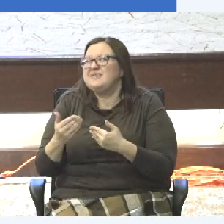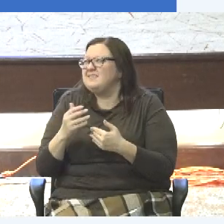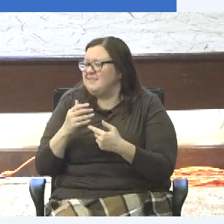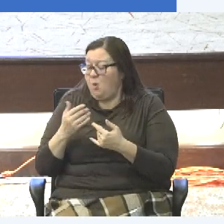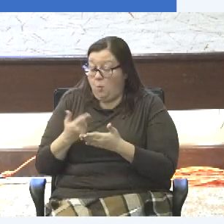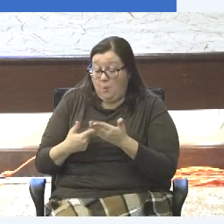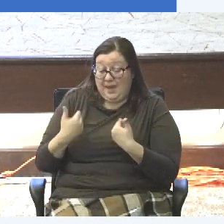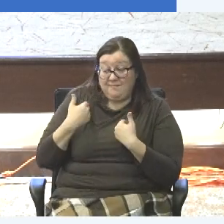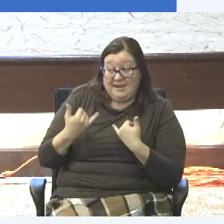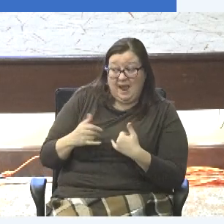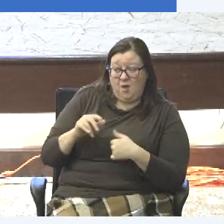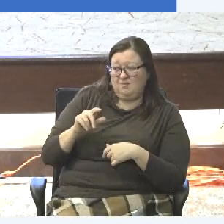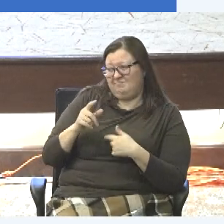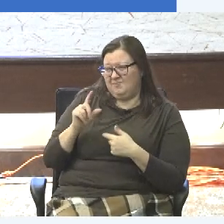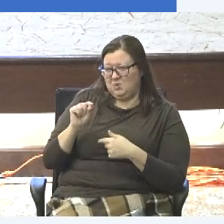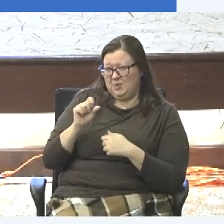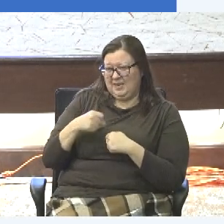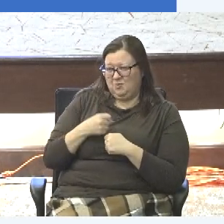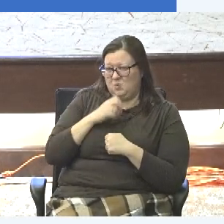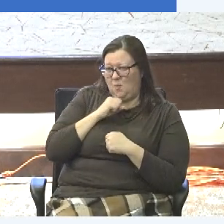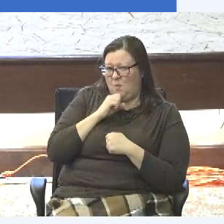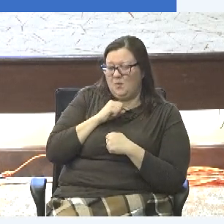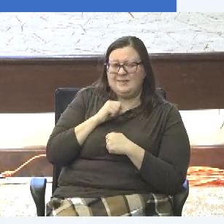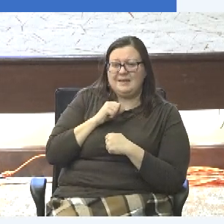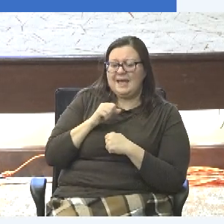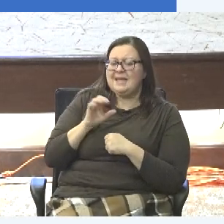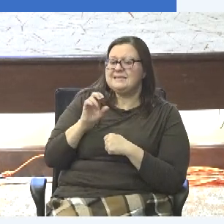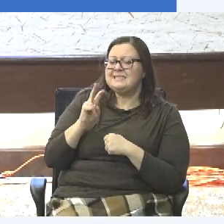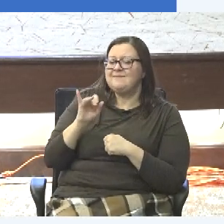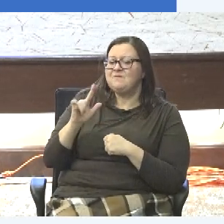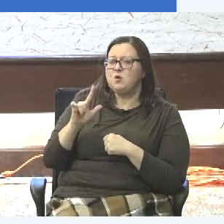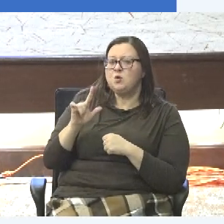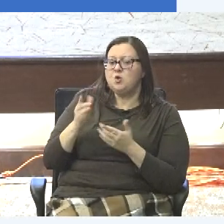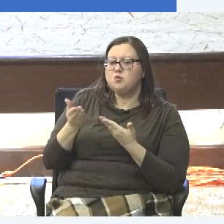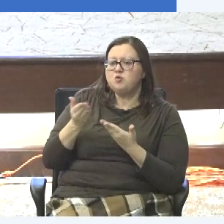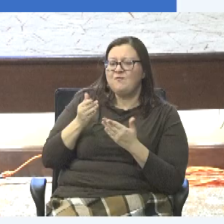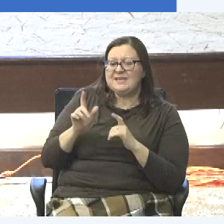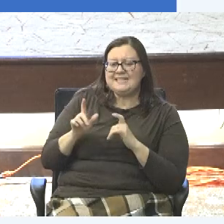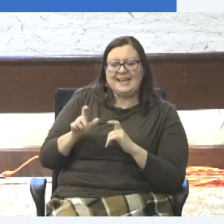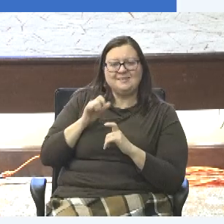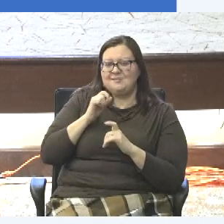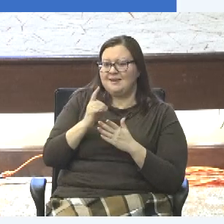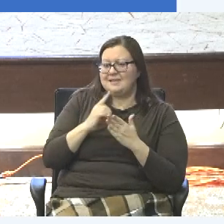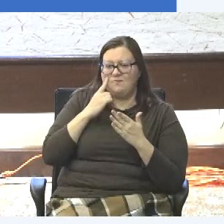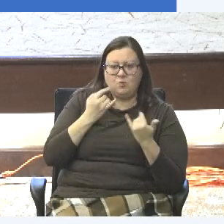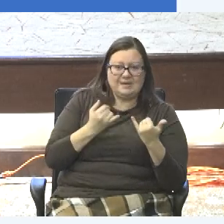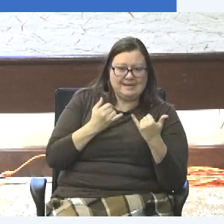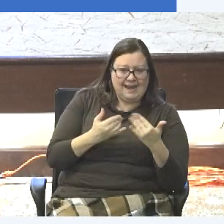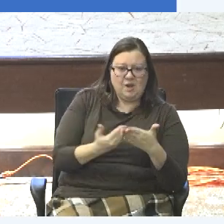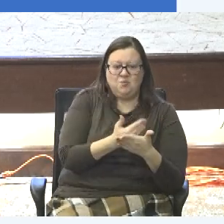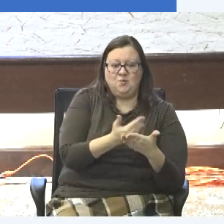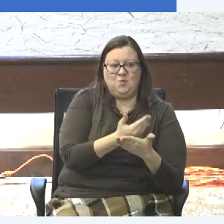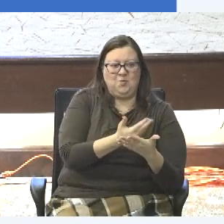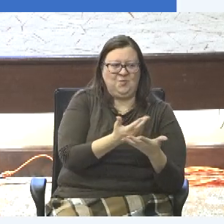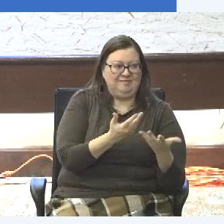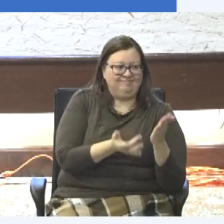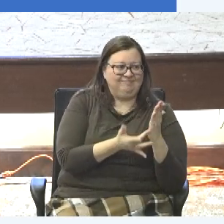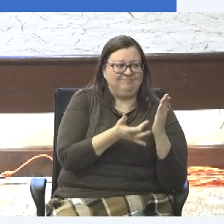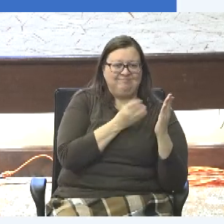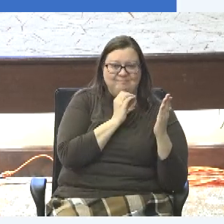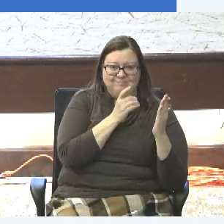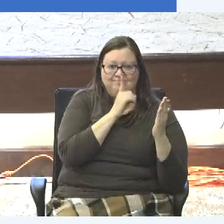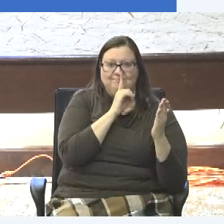old. It's not a civil service test, not really designed for today's modern firefighter. And so we want to make sure we're using a process that